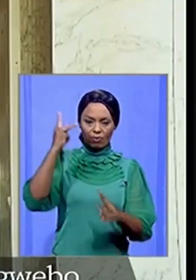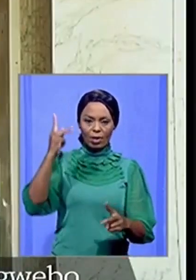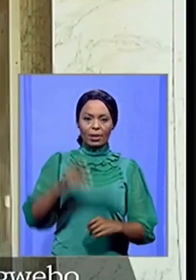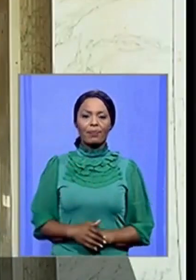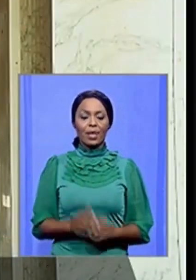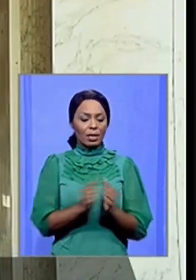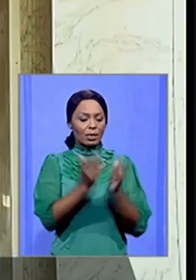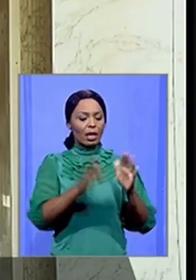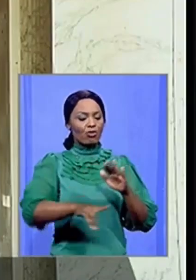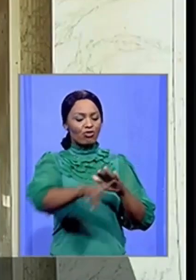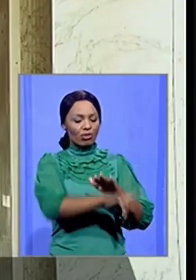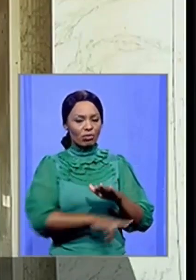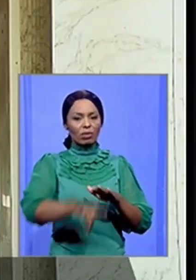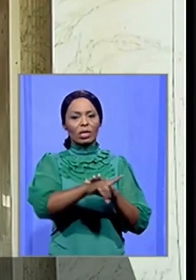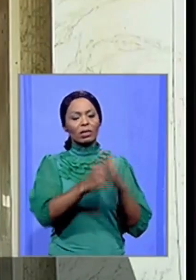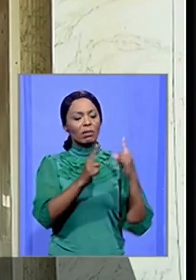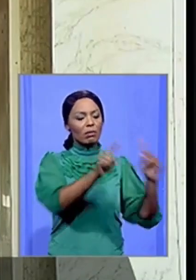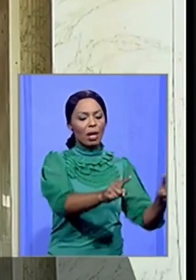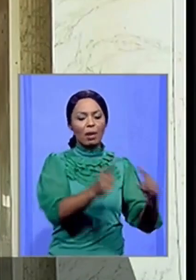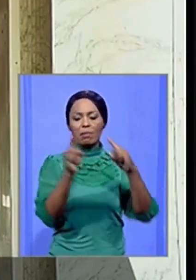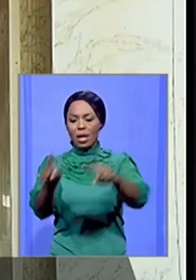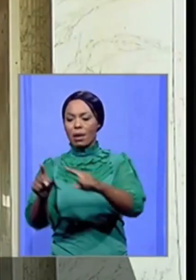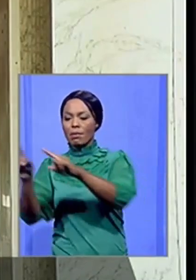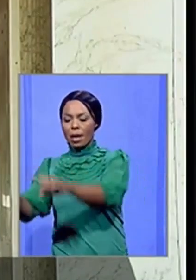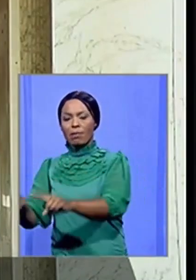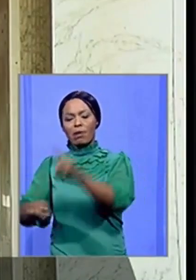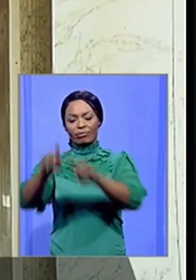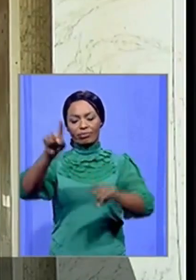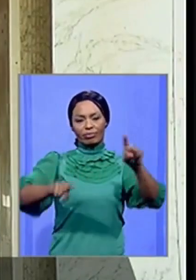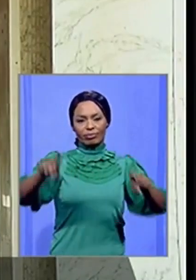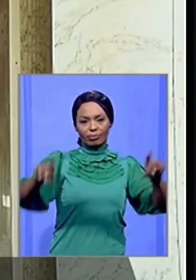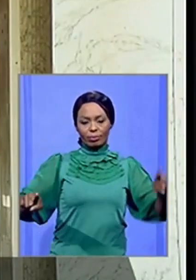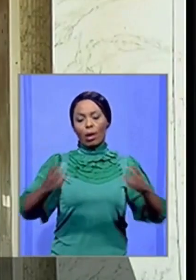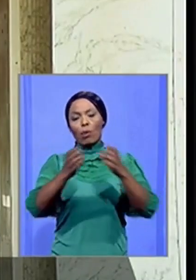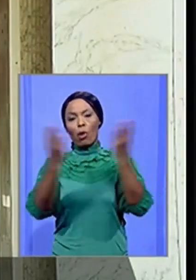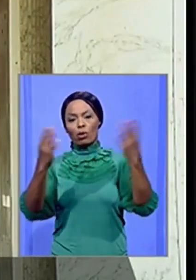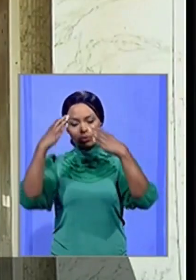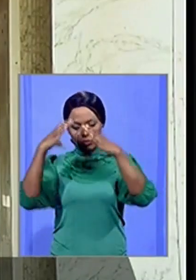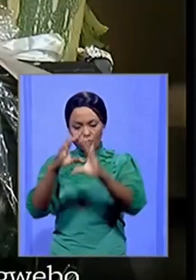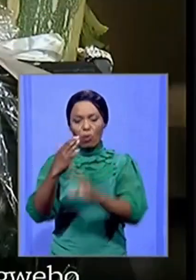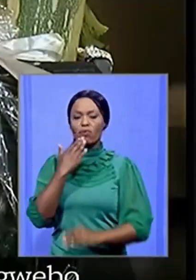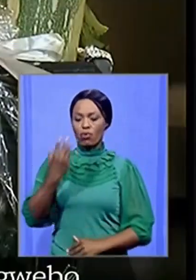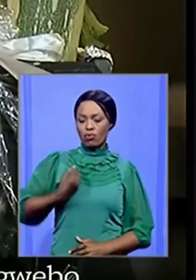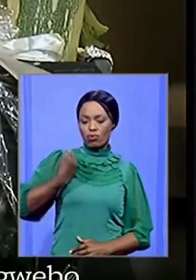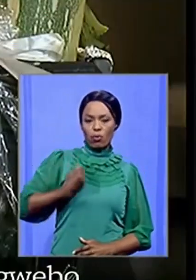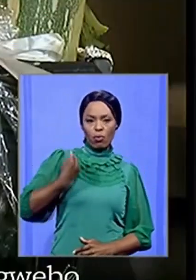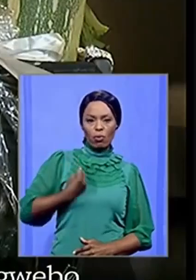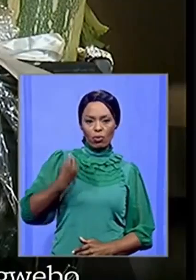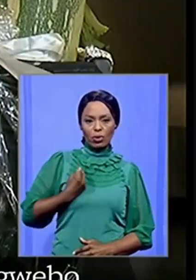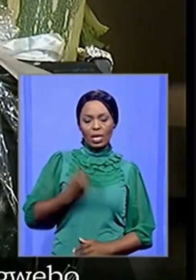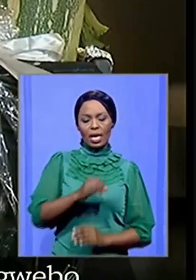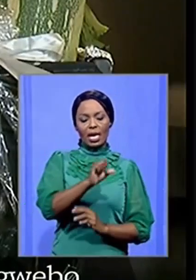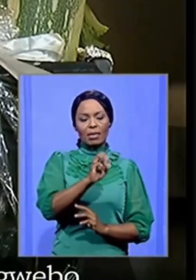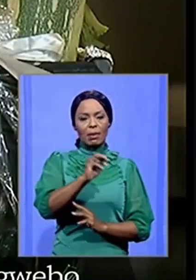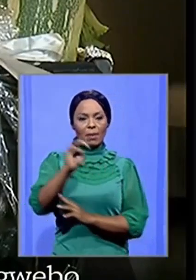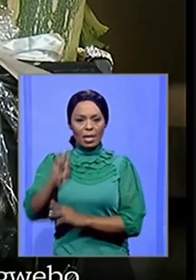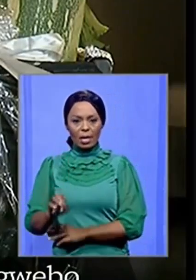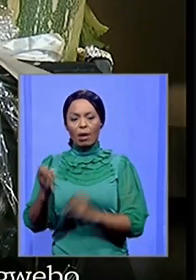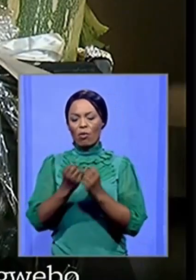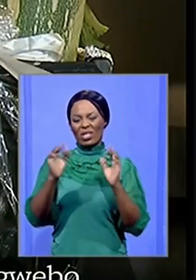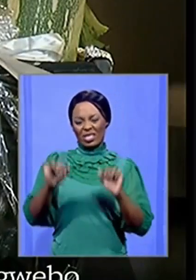di-districting mo re kopantseng haholoholo batjha le ha e le hore SMME haholoholo a se batjha